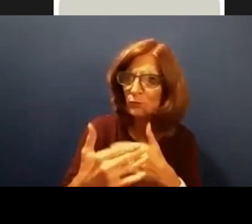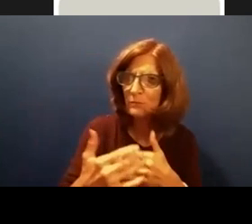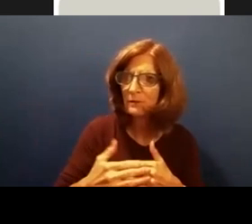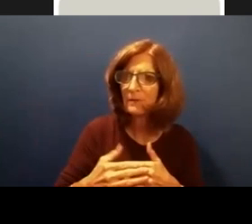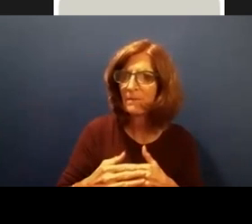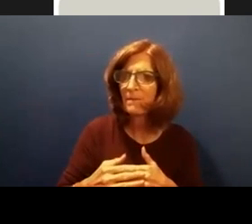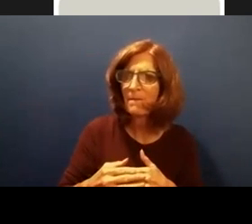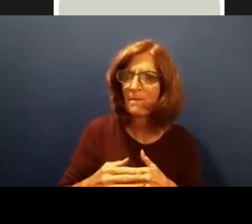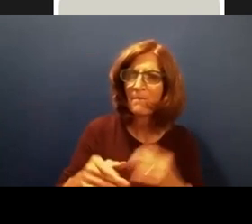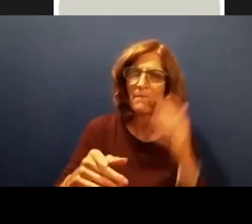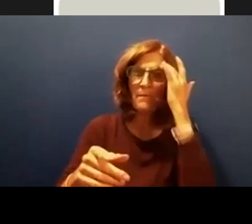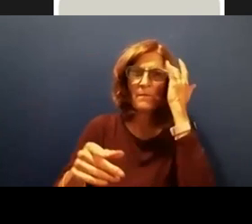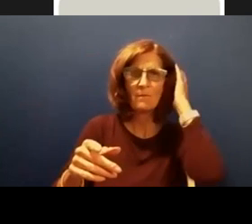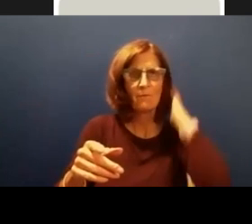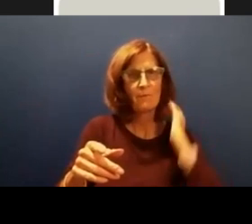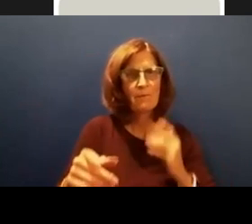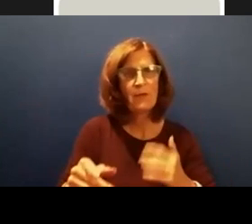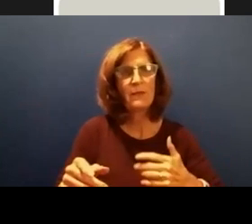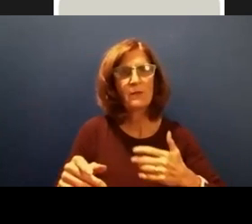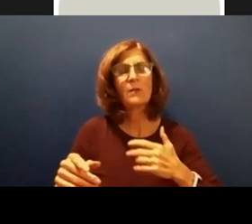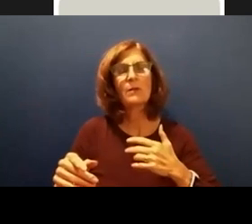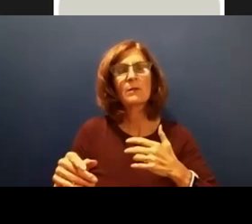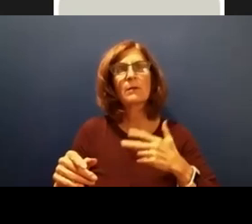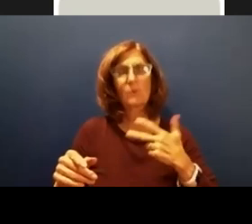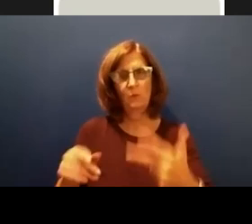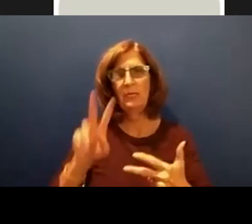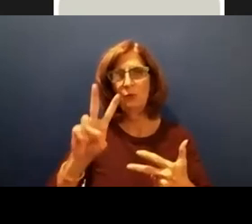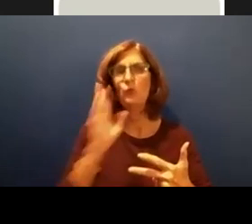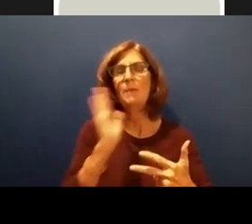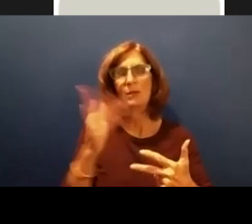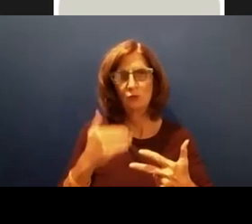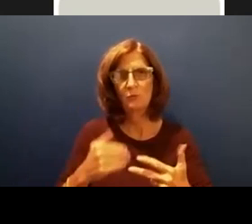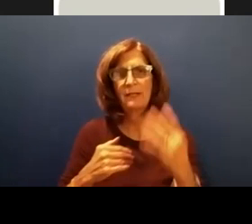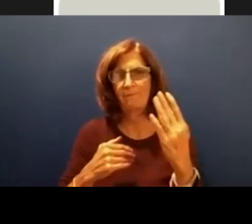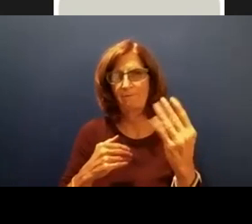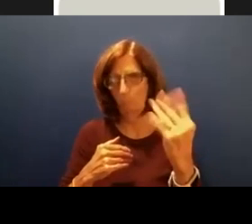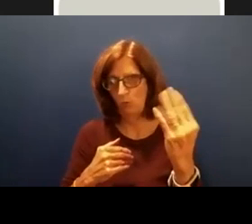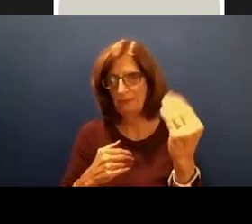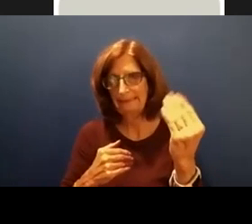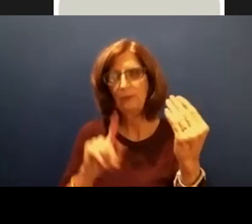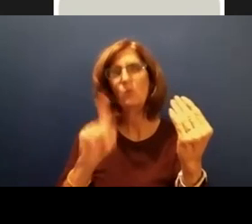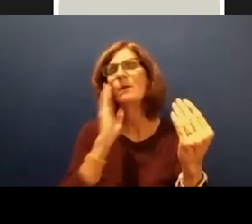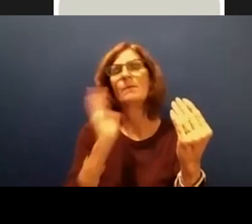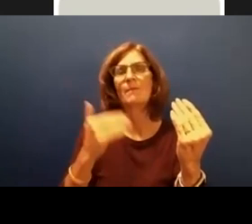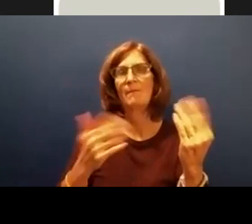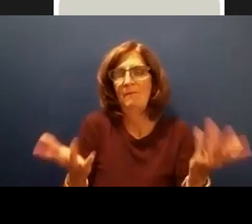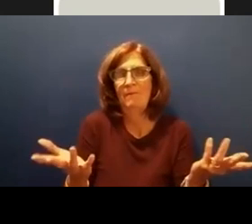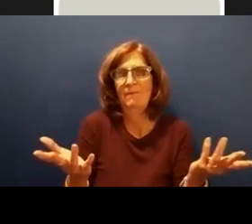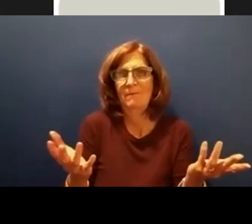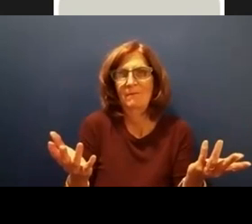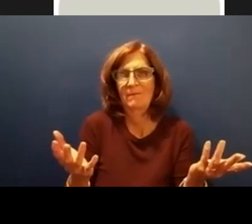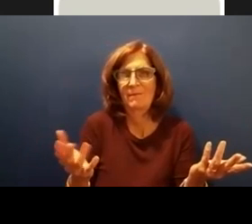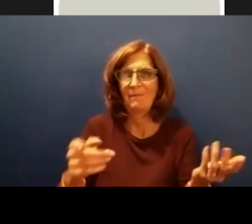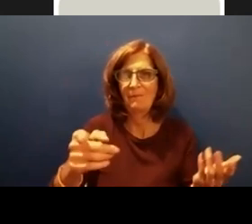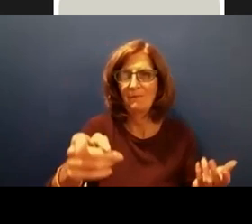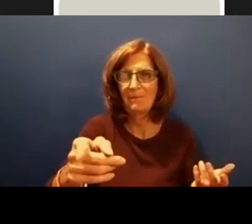14 one-bedrooms and 3 two-bedrooms. Okay, thanks. The new building's going to have 246 units. Well, I'm sorry, I missed that. Say that